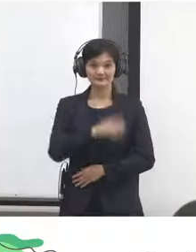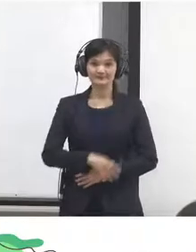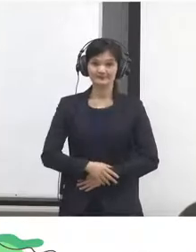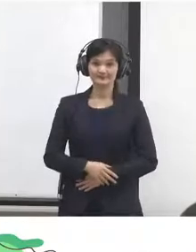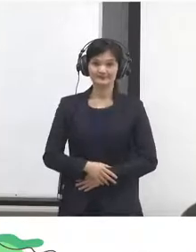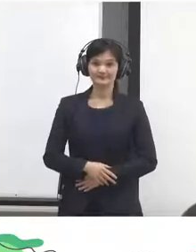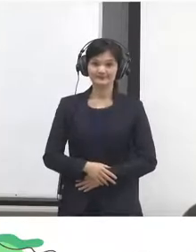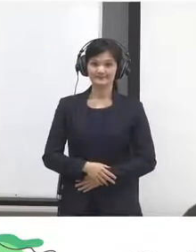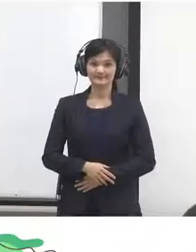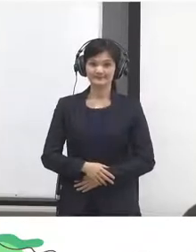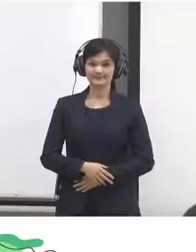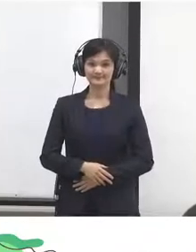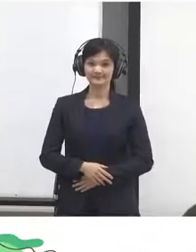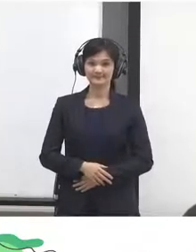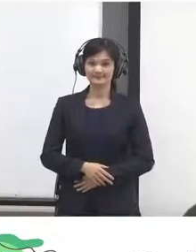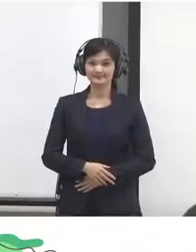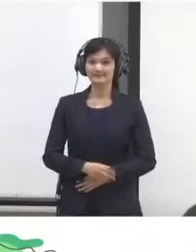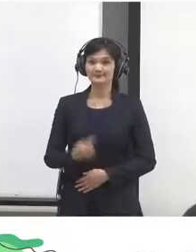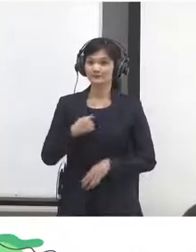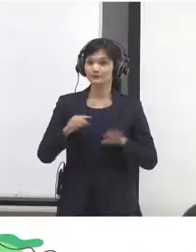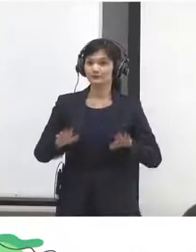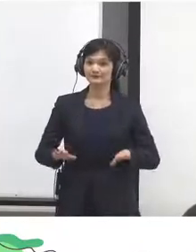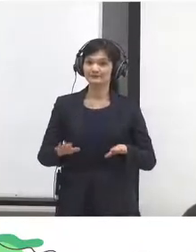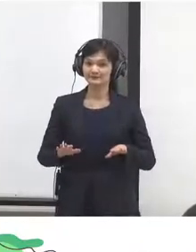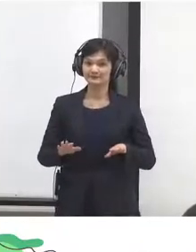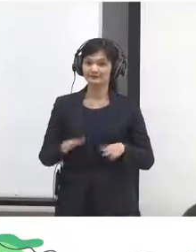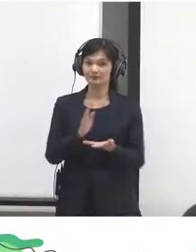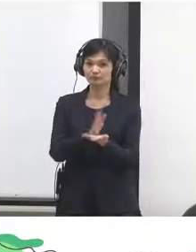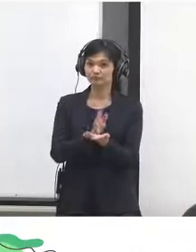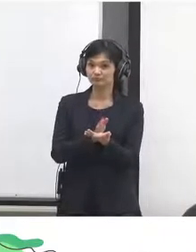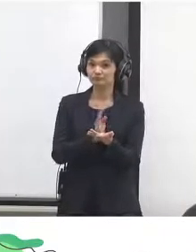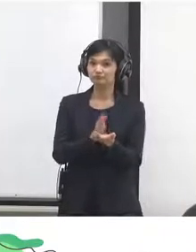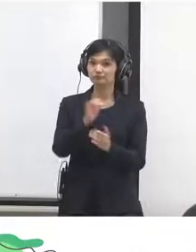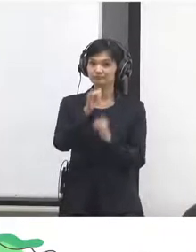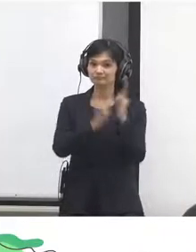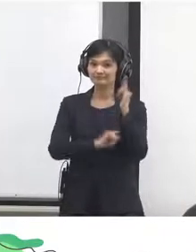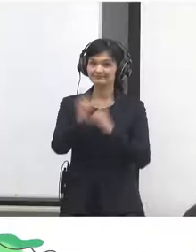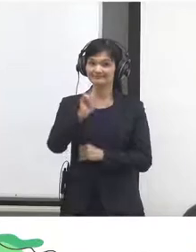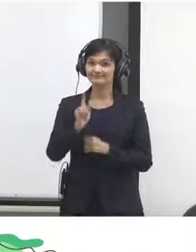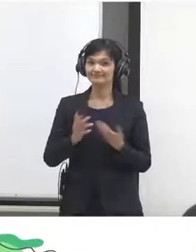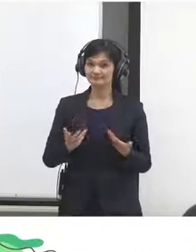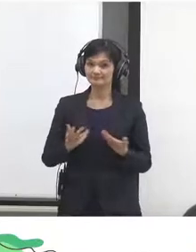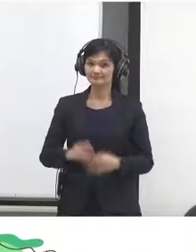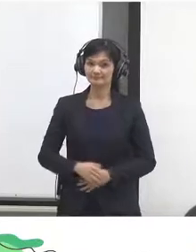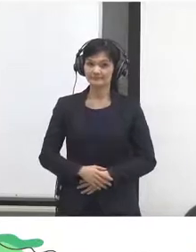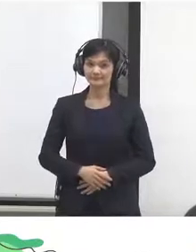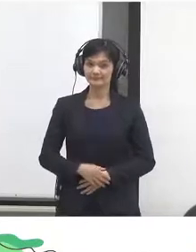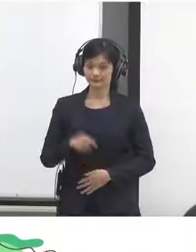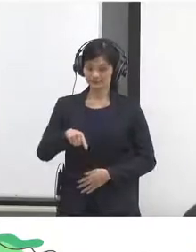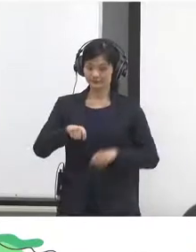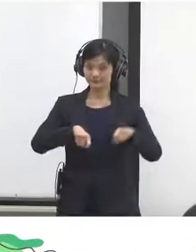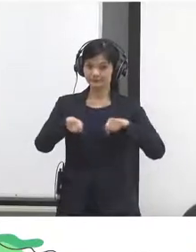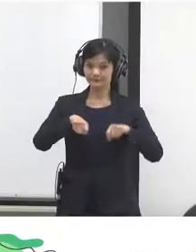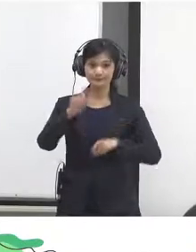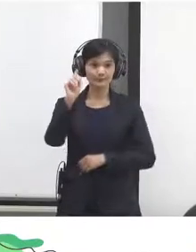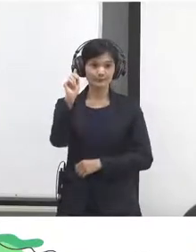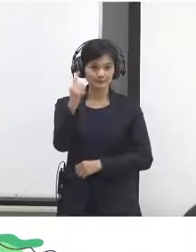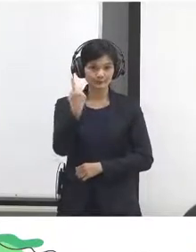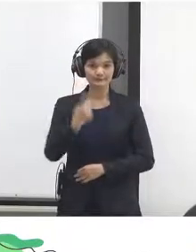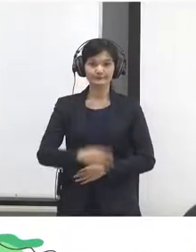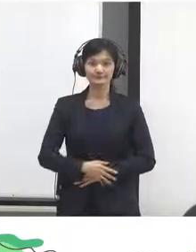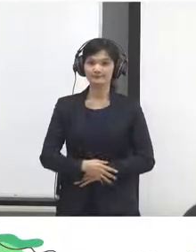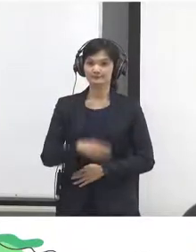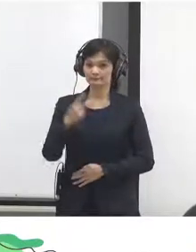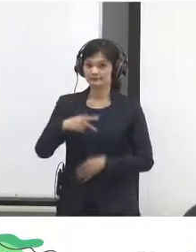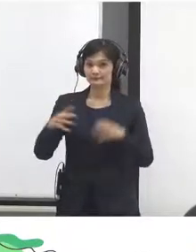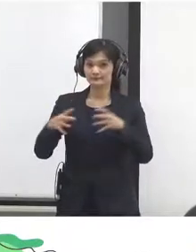So today's outline will be, we are introduced how this project starts, how we started the project collaboration. And